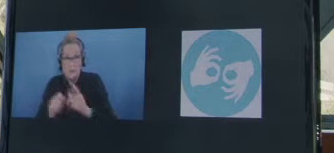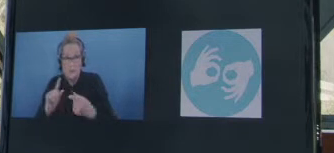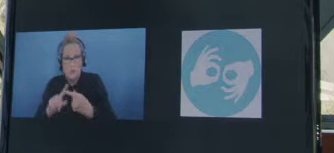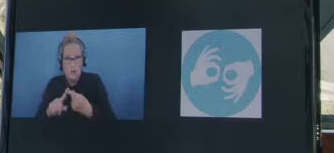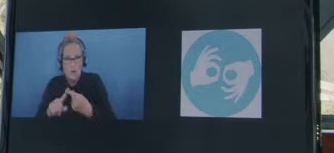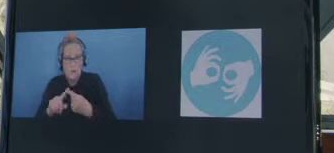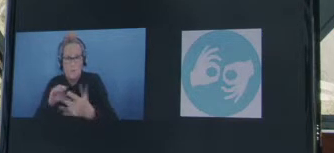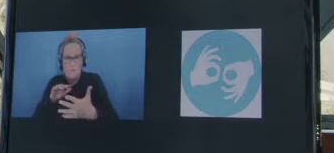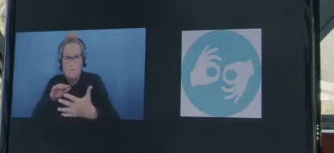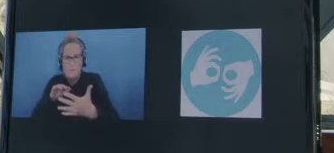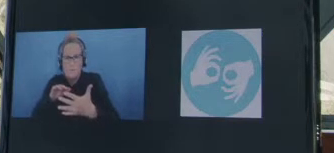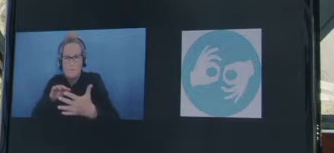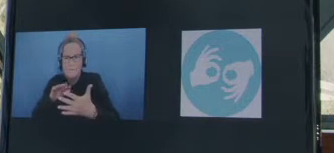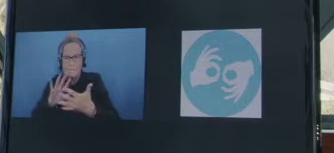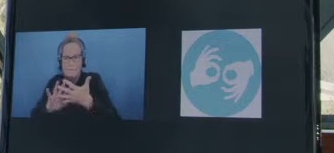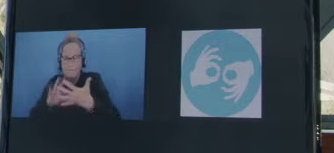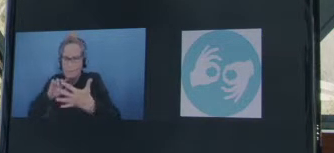air.